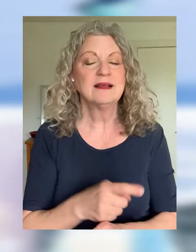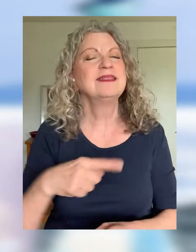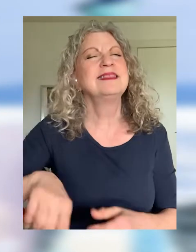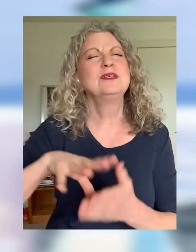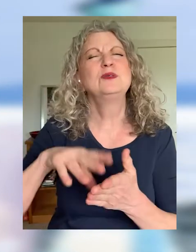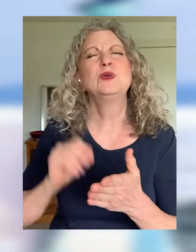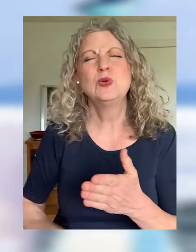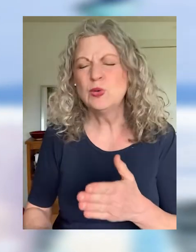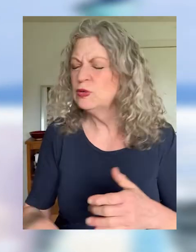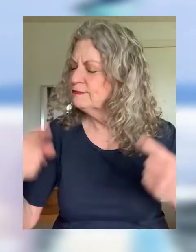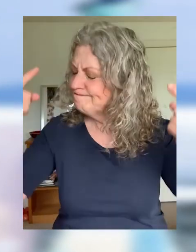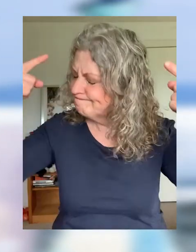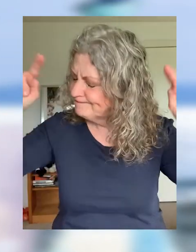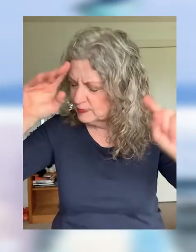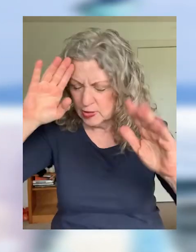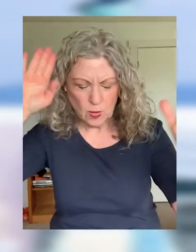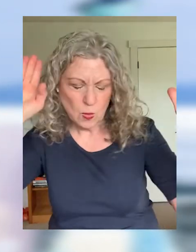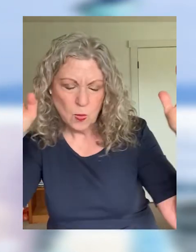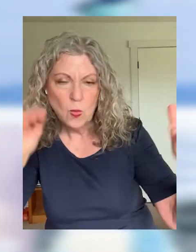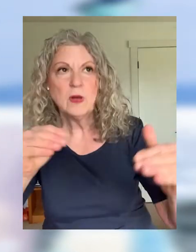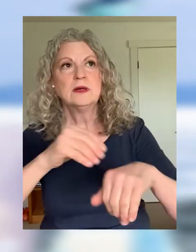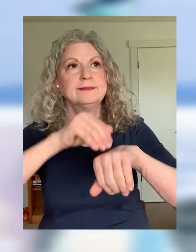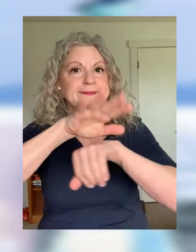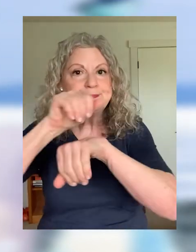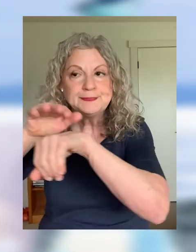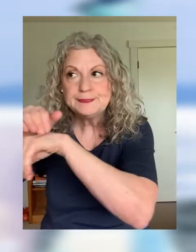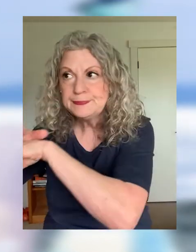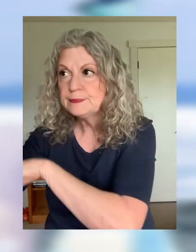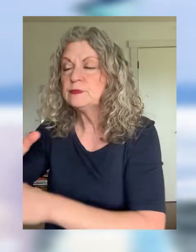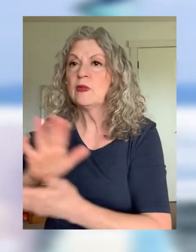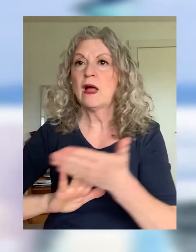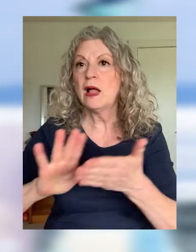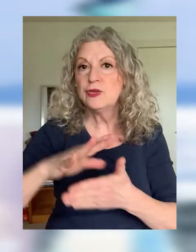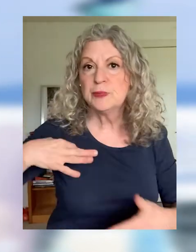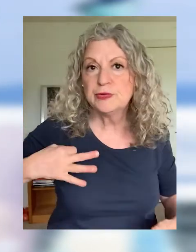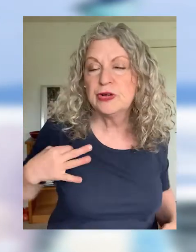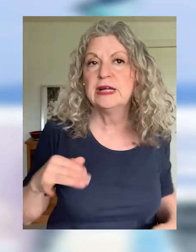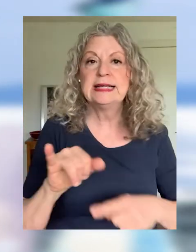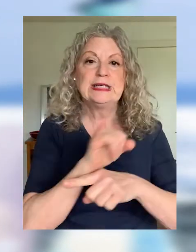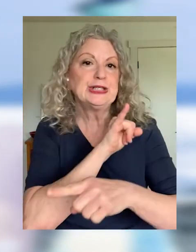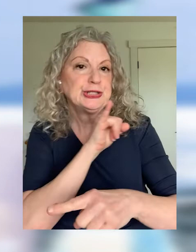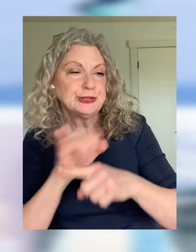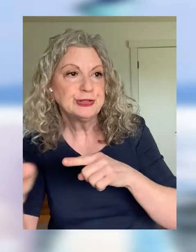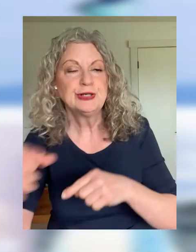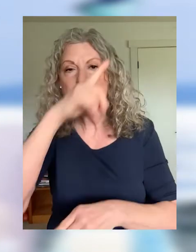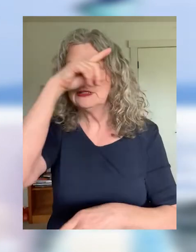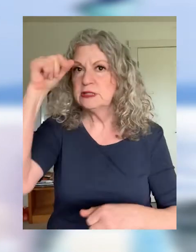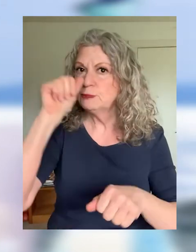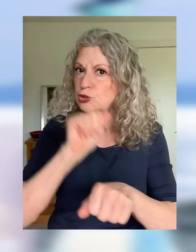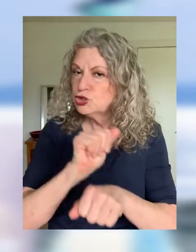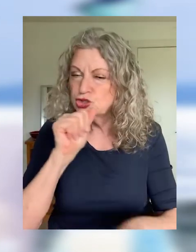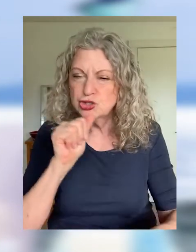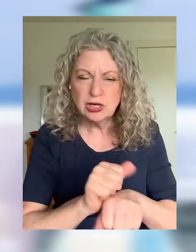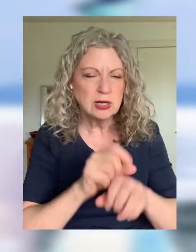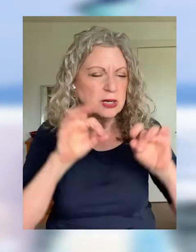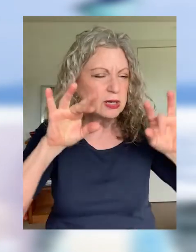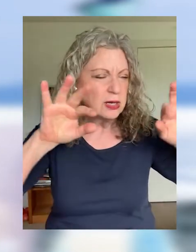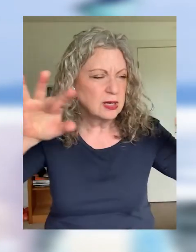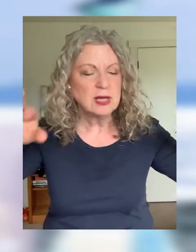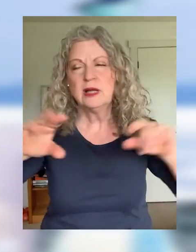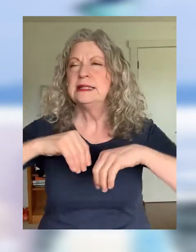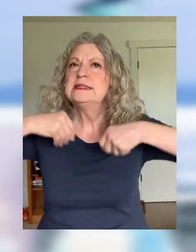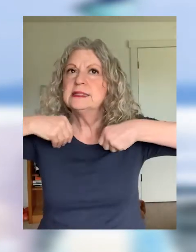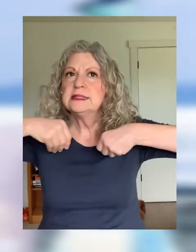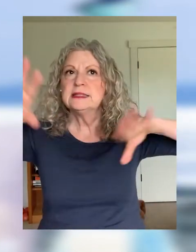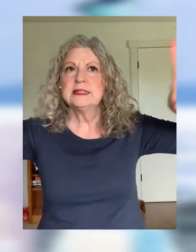hope. They have sent out their college applications and their internship applications and their summer job queries. They've sent them winging